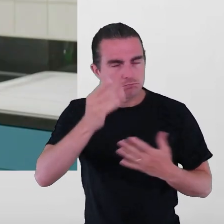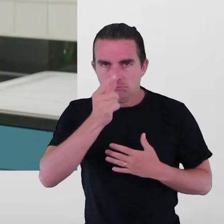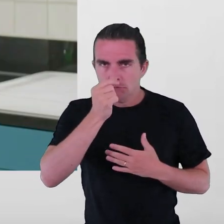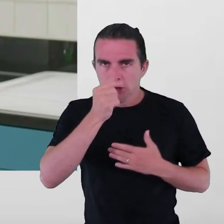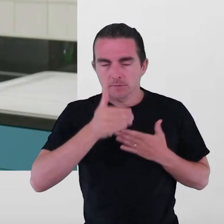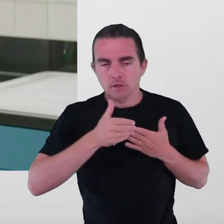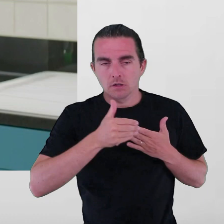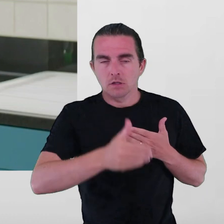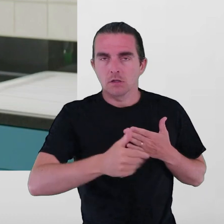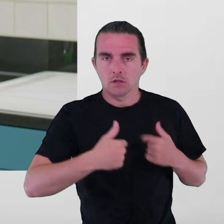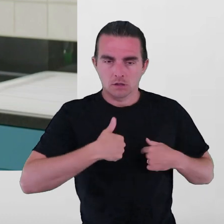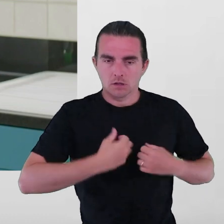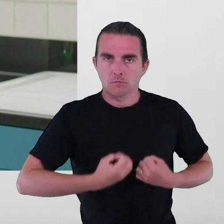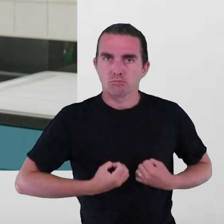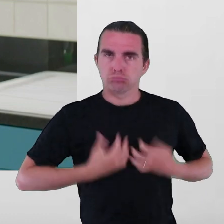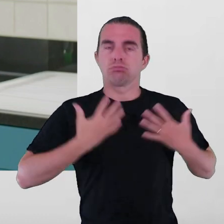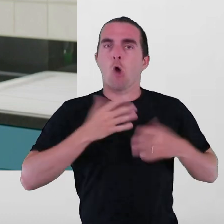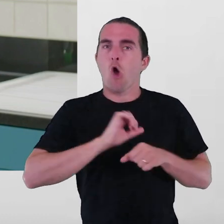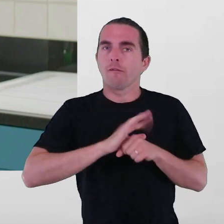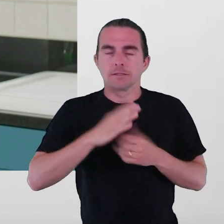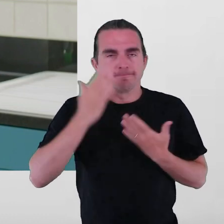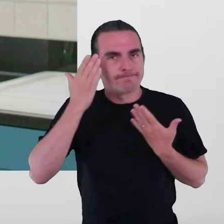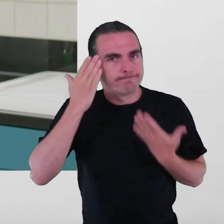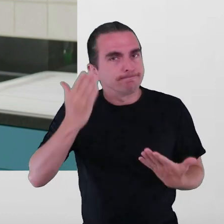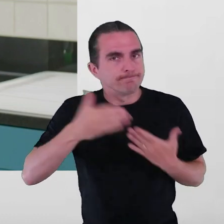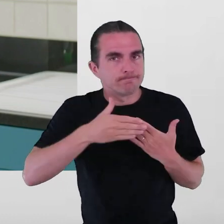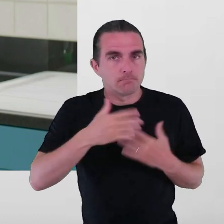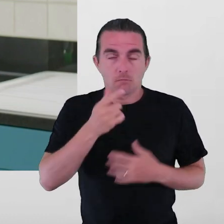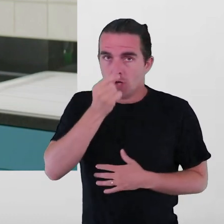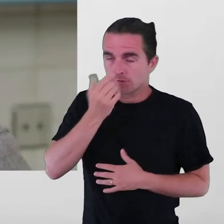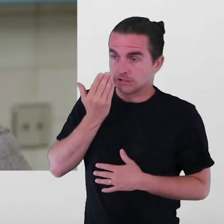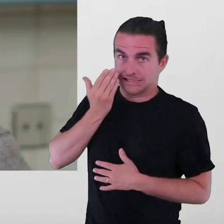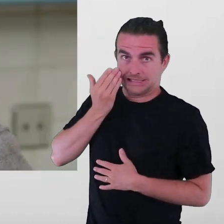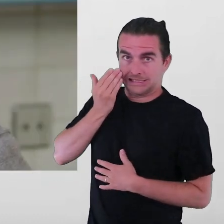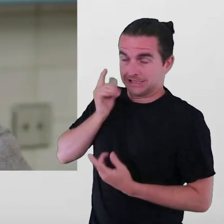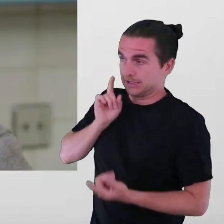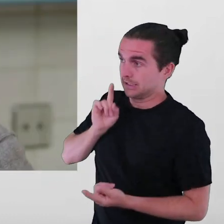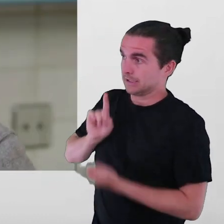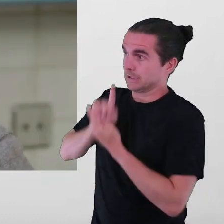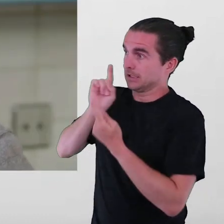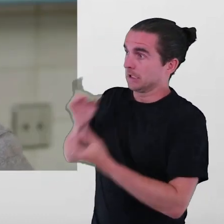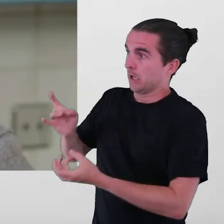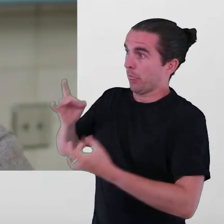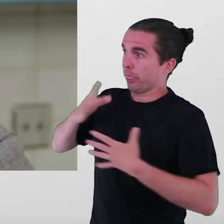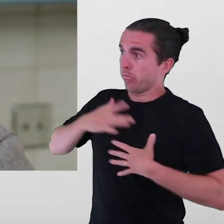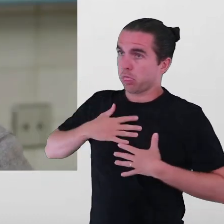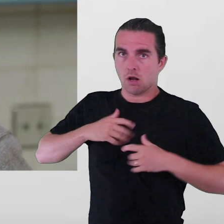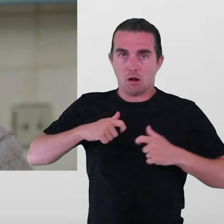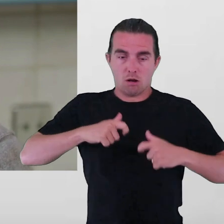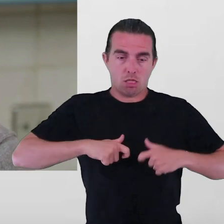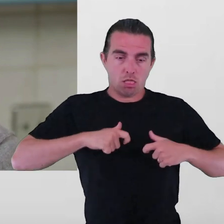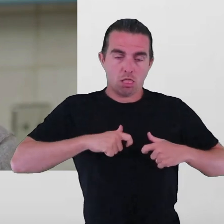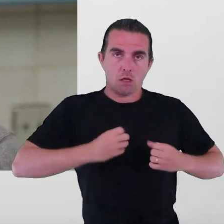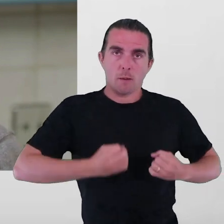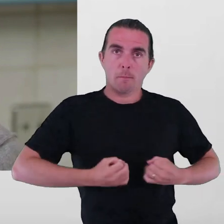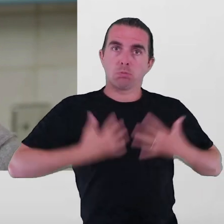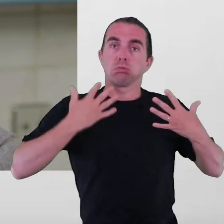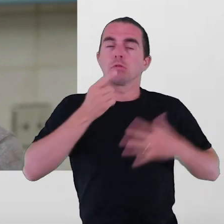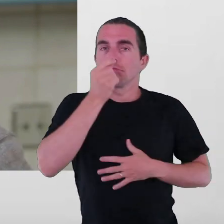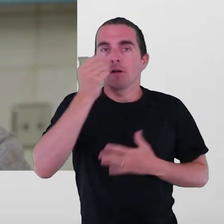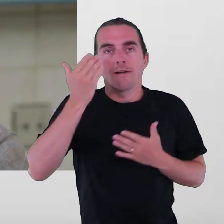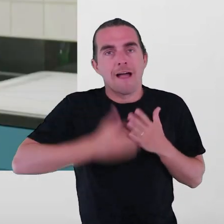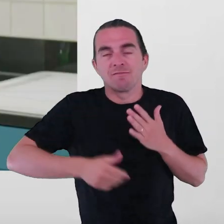infection, particularly in the early stages of infection. If you have had recent exposure to potentially